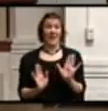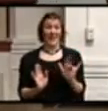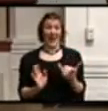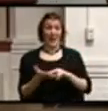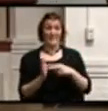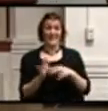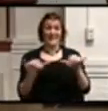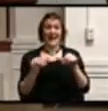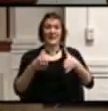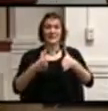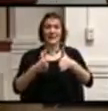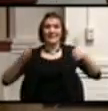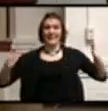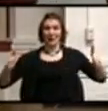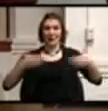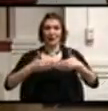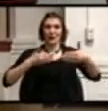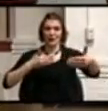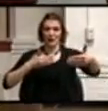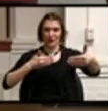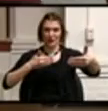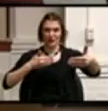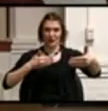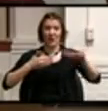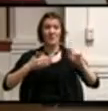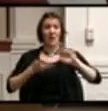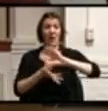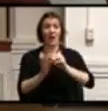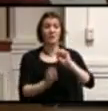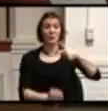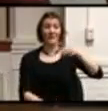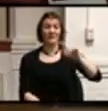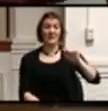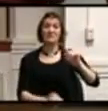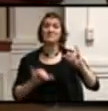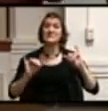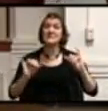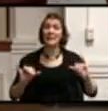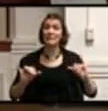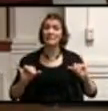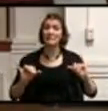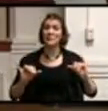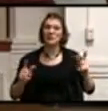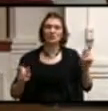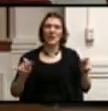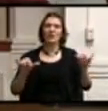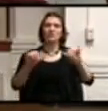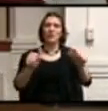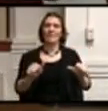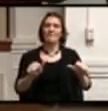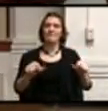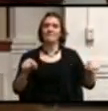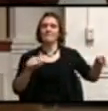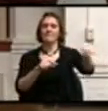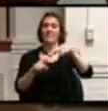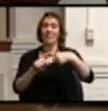the footprint a bit, but the overall square footage is essentially the same, and we're able to do it without a